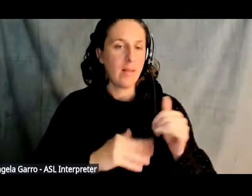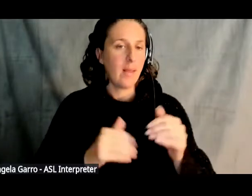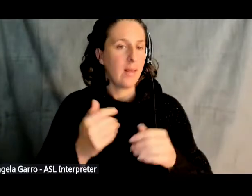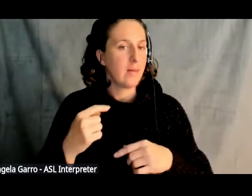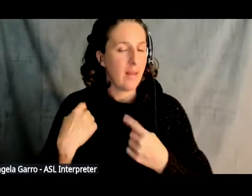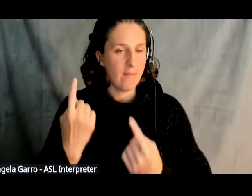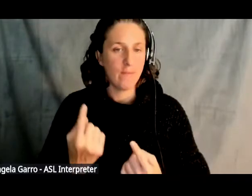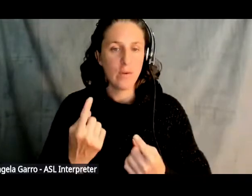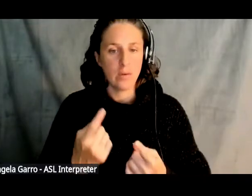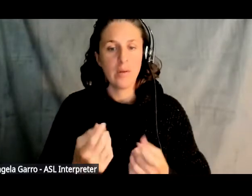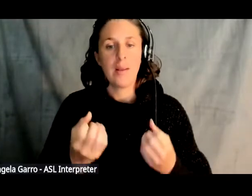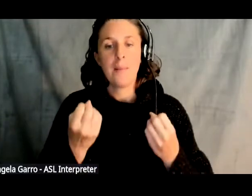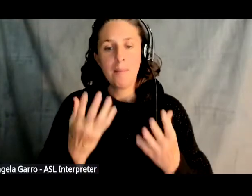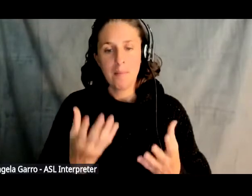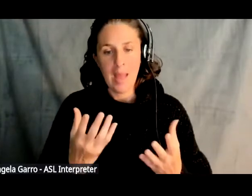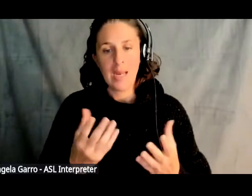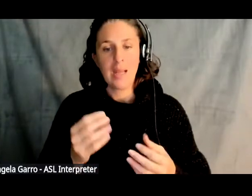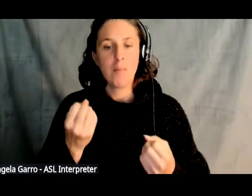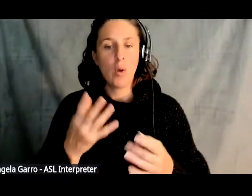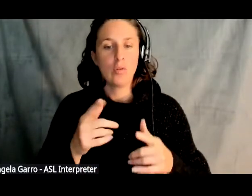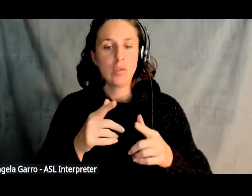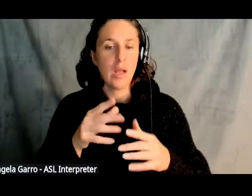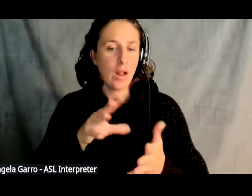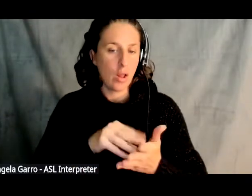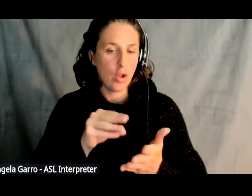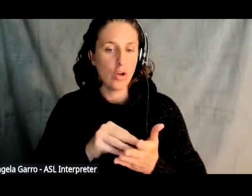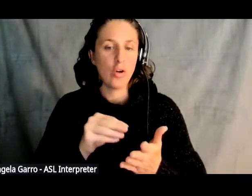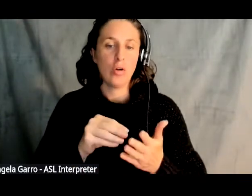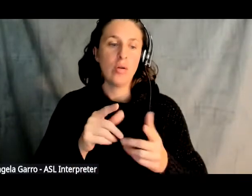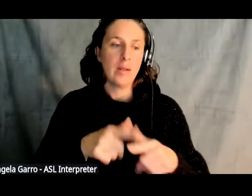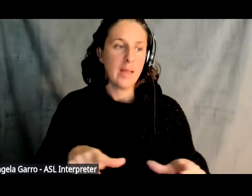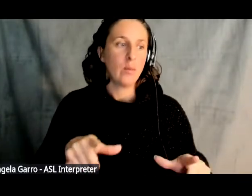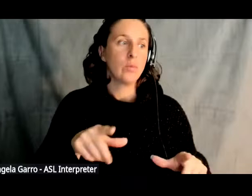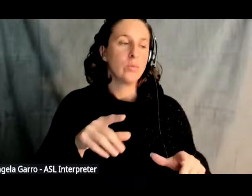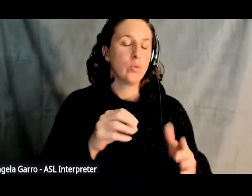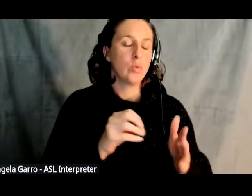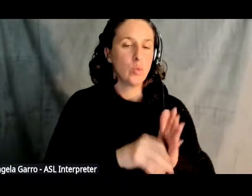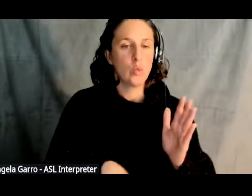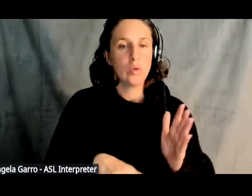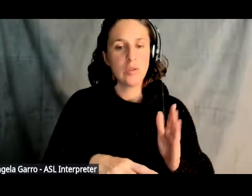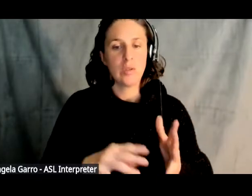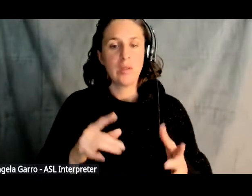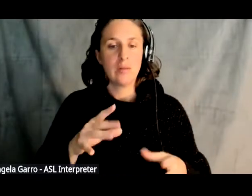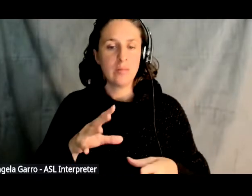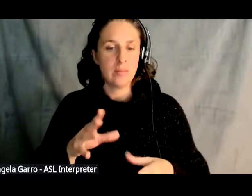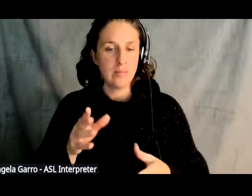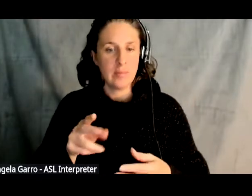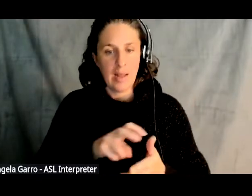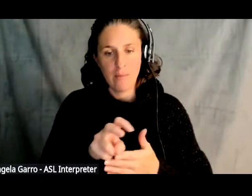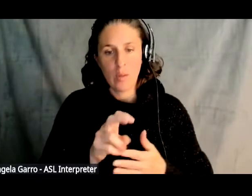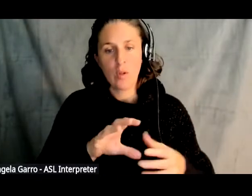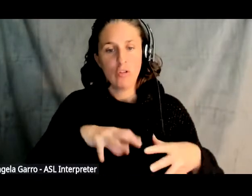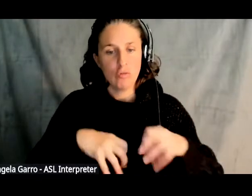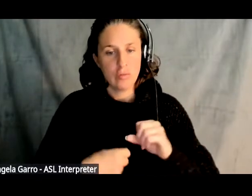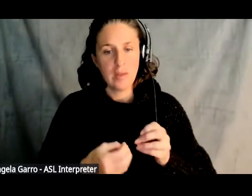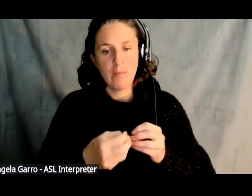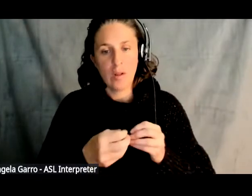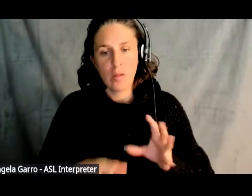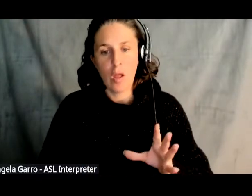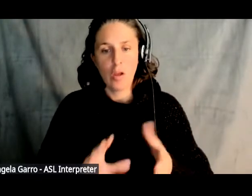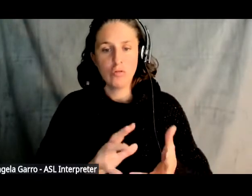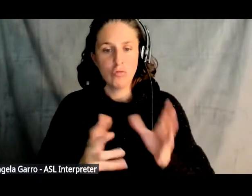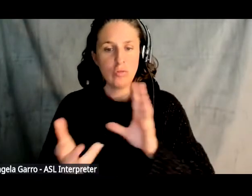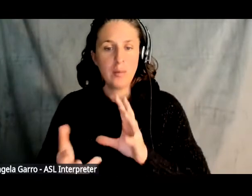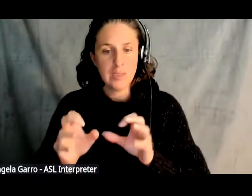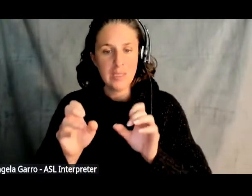multilingual learners, students, are navigating grief, loss, disrupted education, complex barriers from legal status,